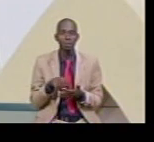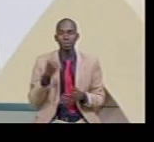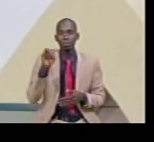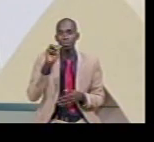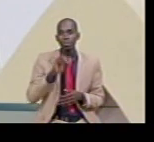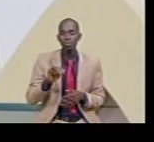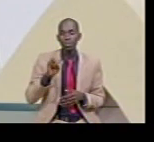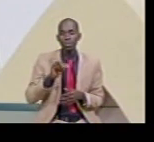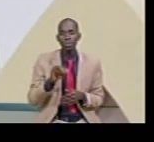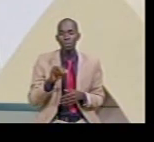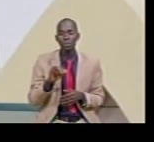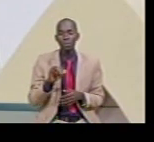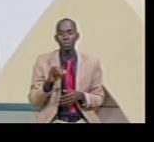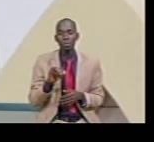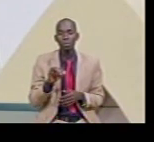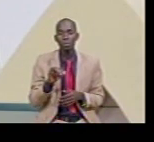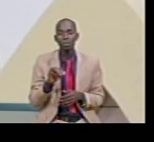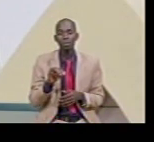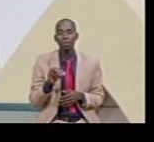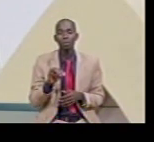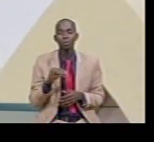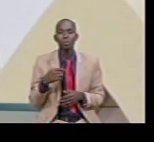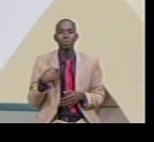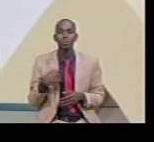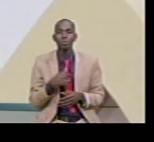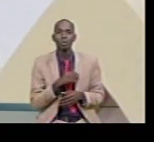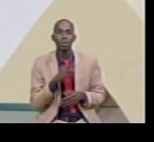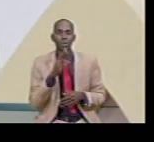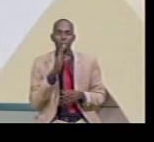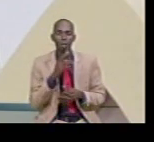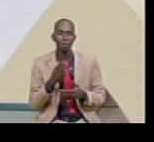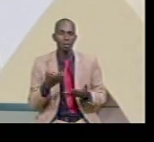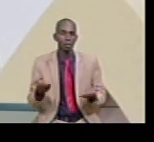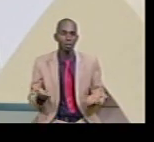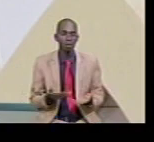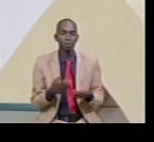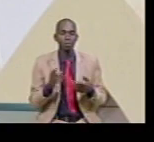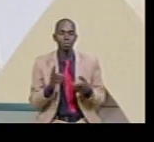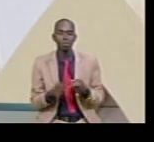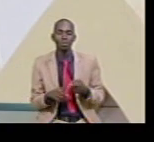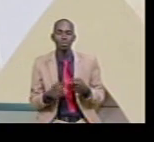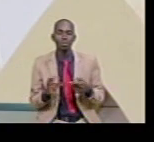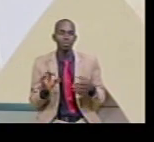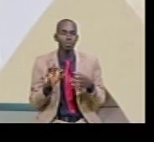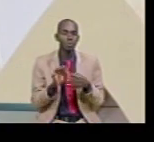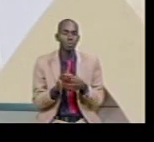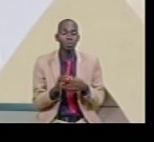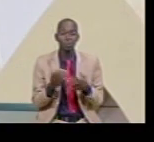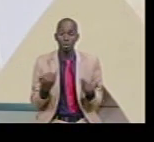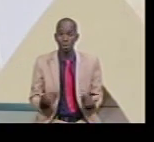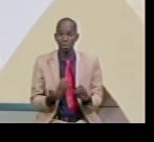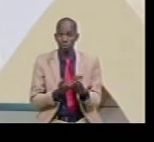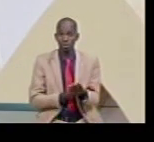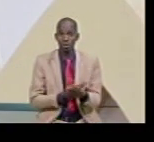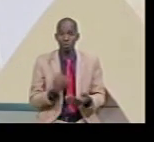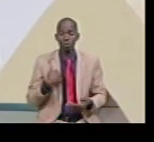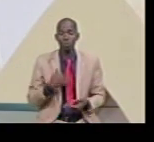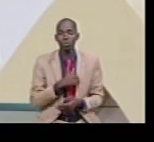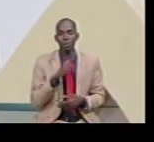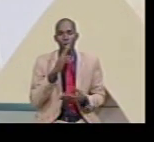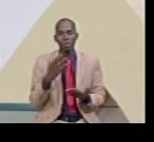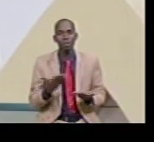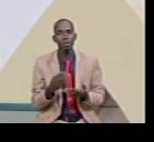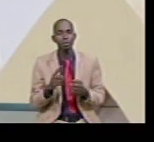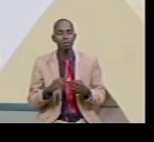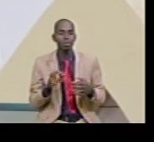here to connect with our great advocate. Our Father